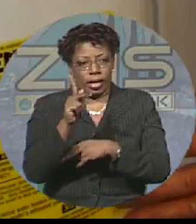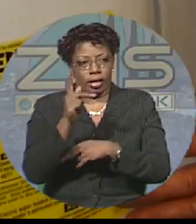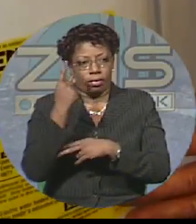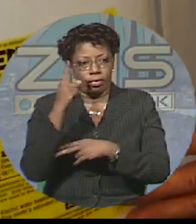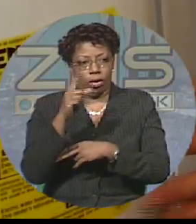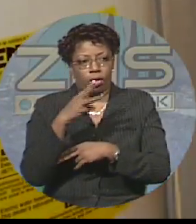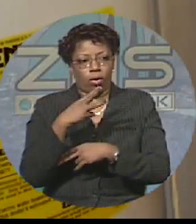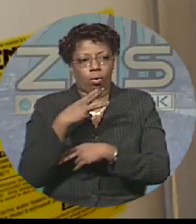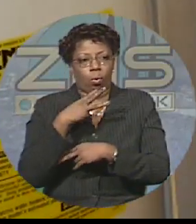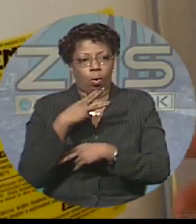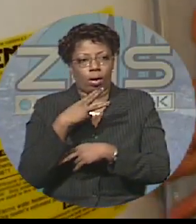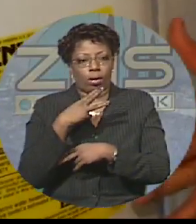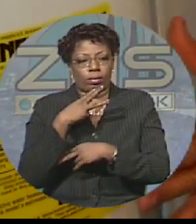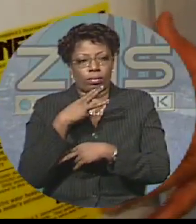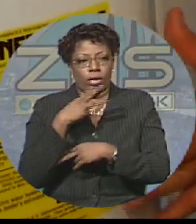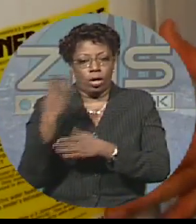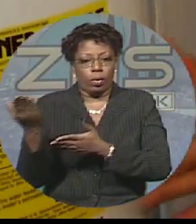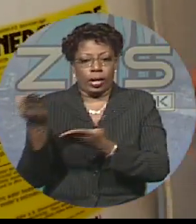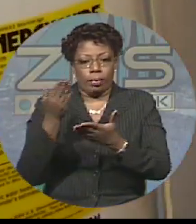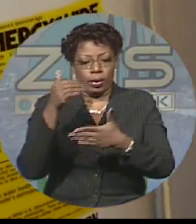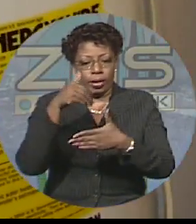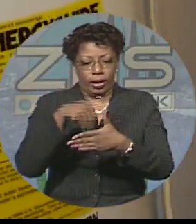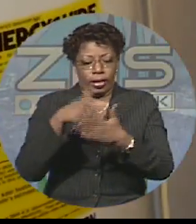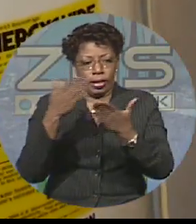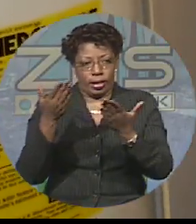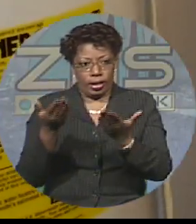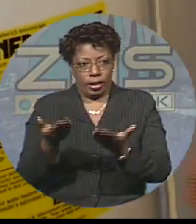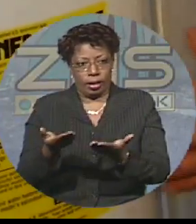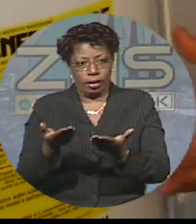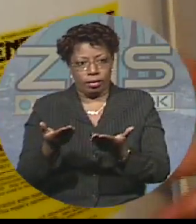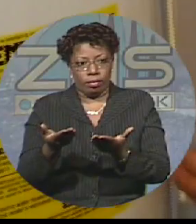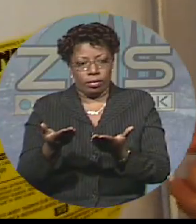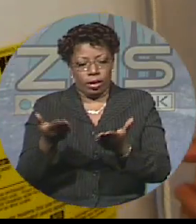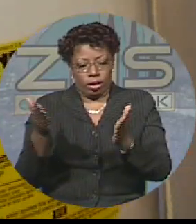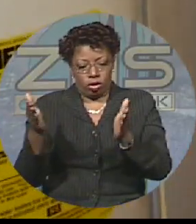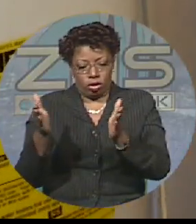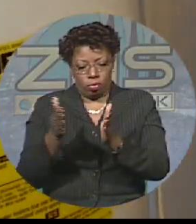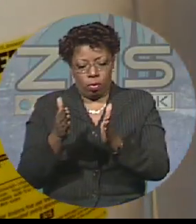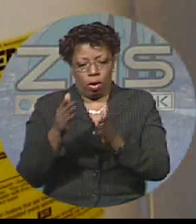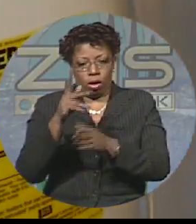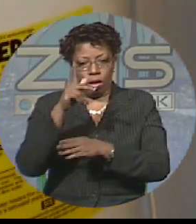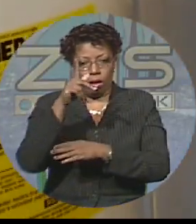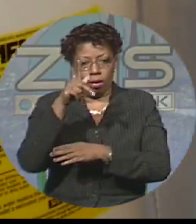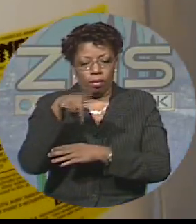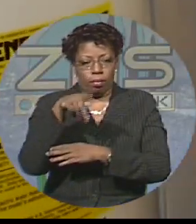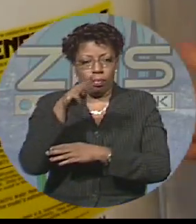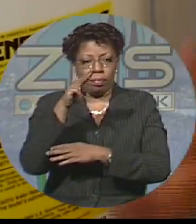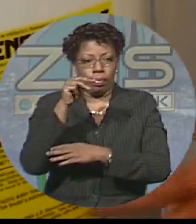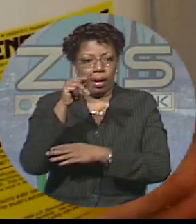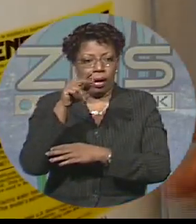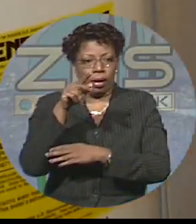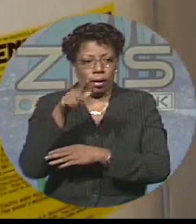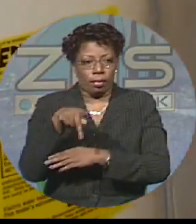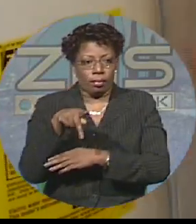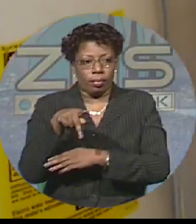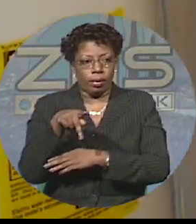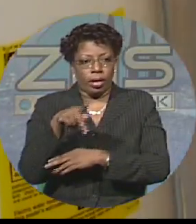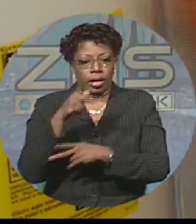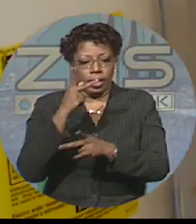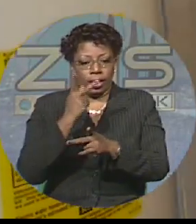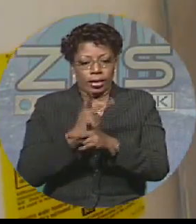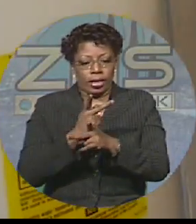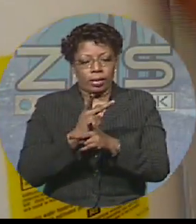water heater. And when I bring it into here, there's a very small solar pump, tiny thing about that big, which